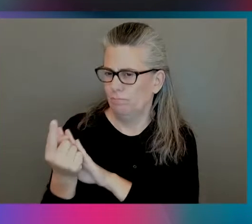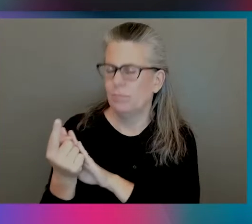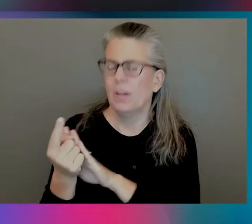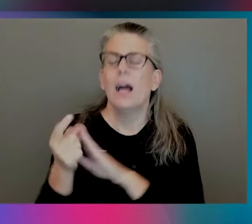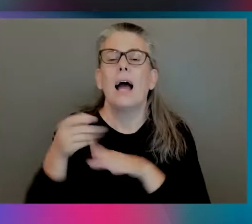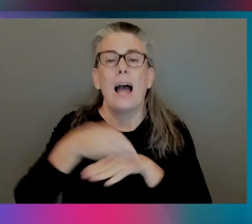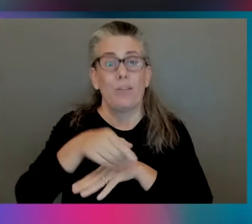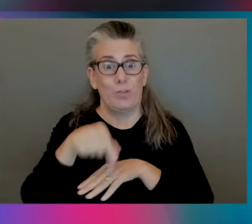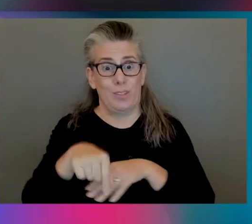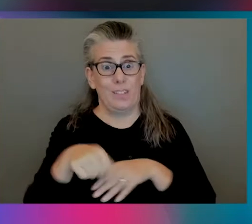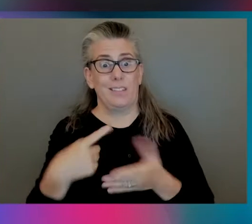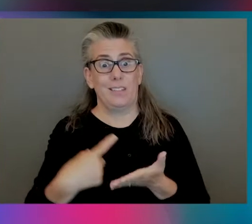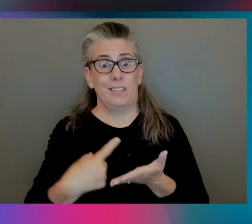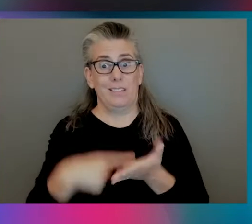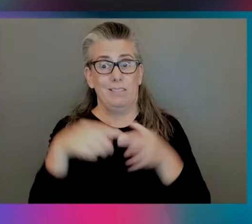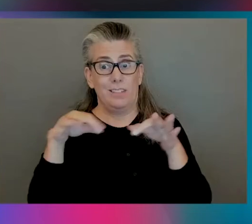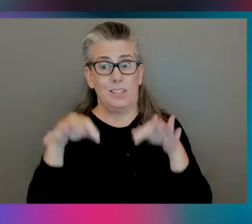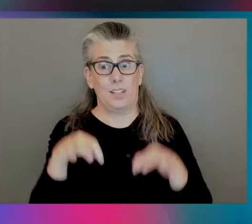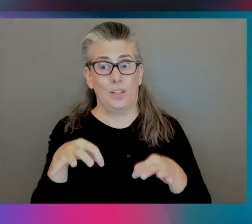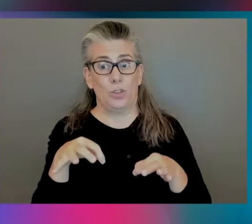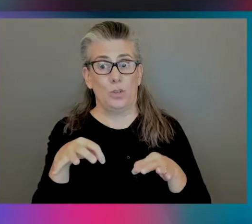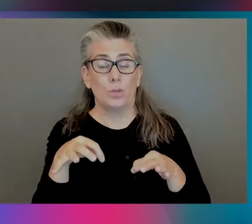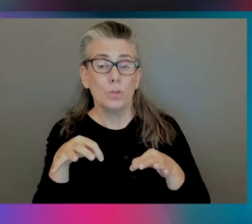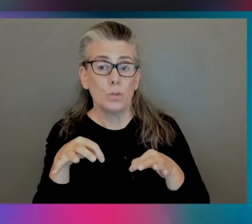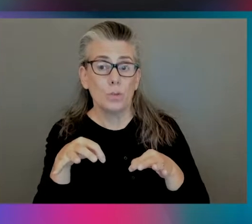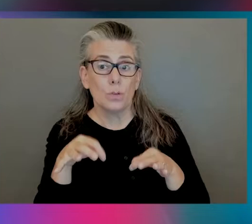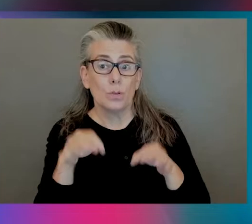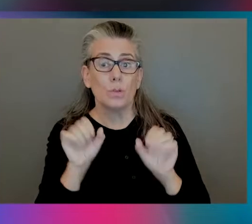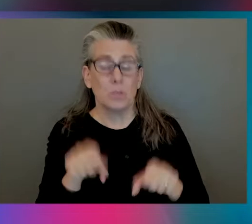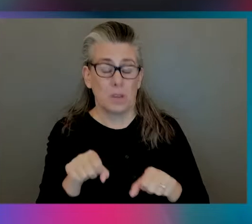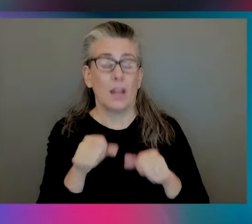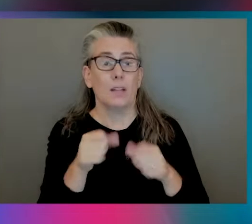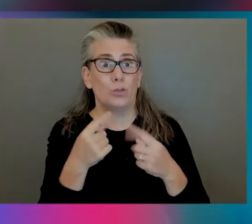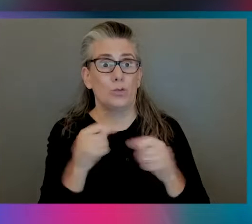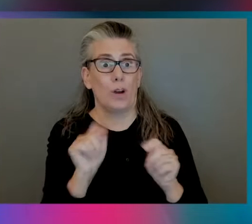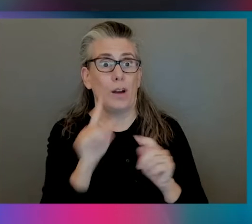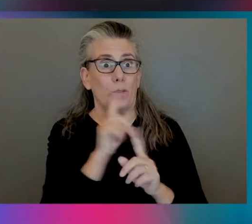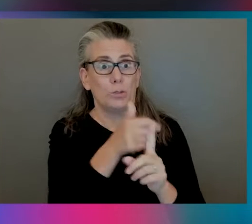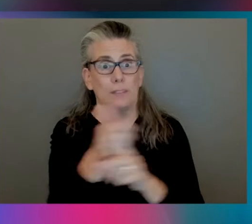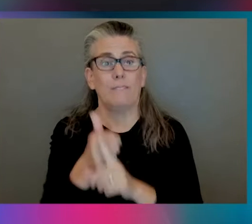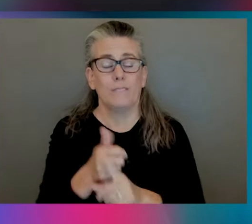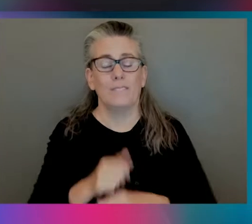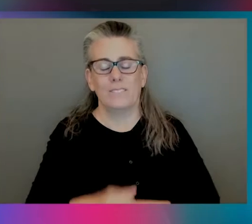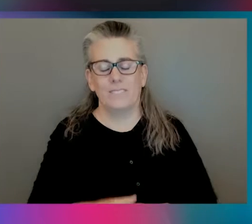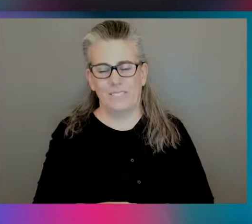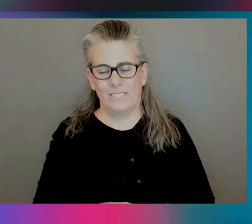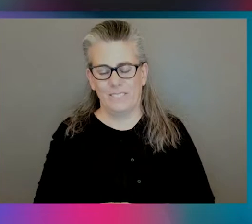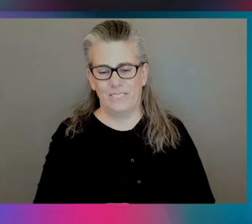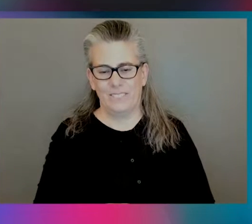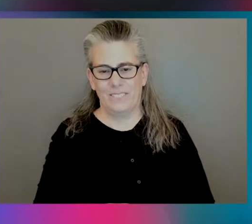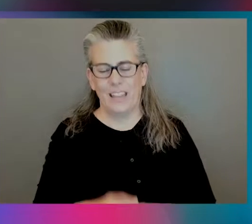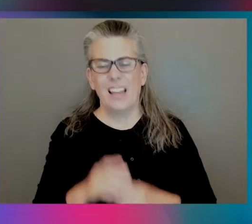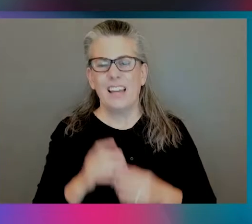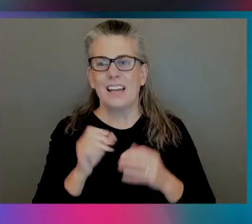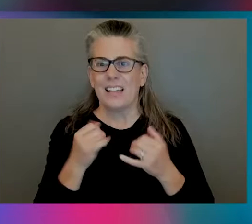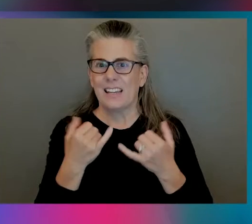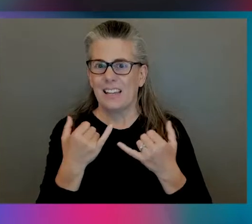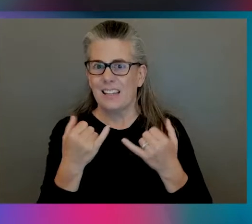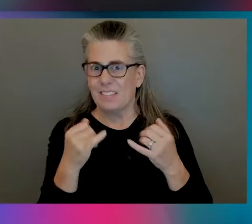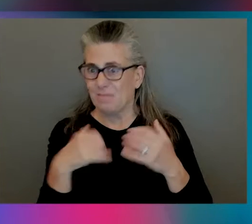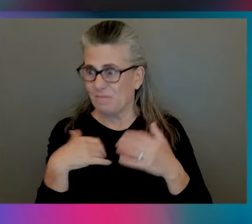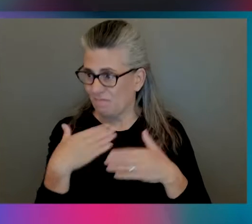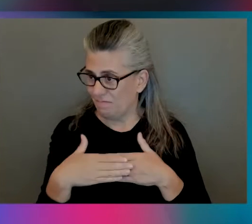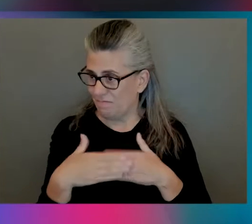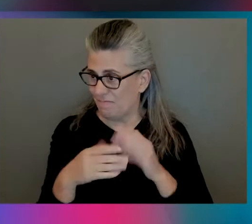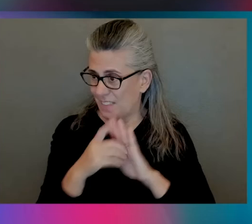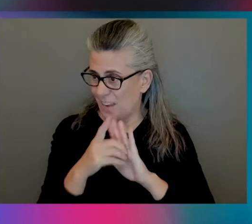free to clone that and give it a try. Yeah. Yeah. So, absolutely. So why don't we jump into the demo and see all of this in action? Yeah, cool. Let's see